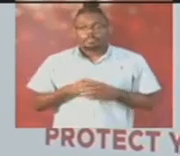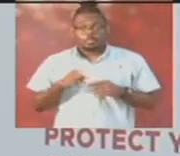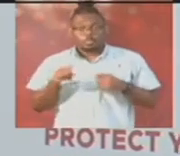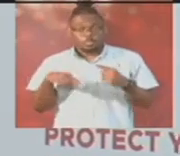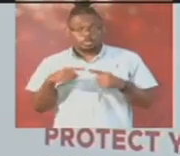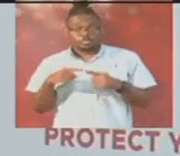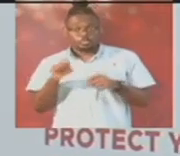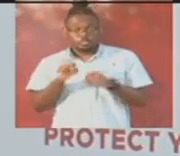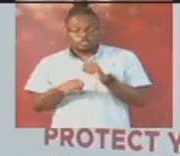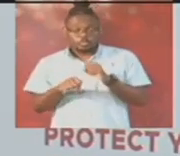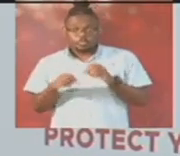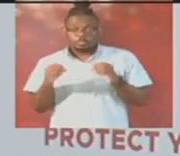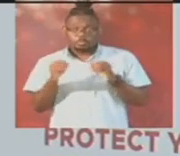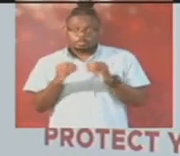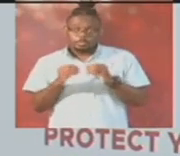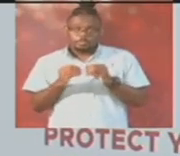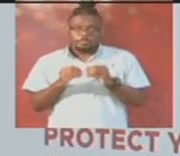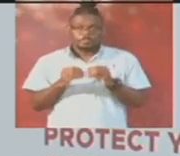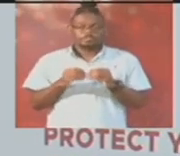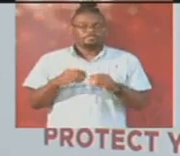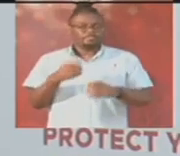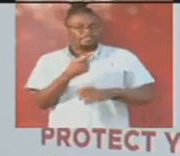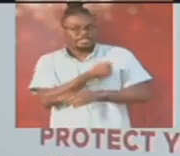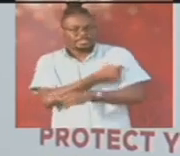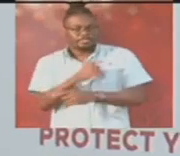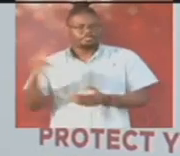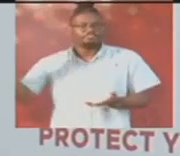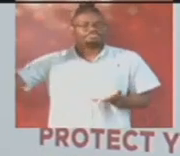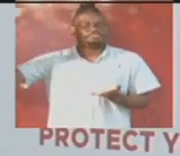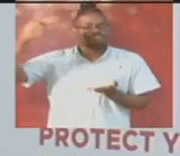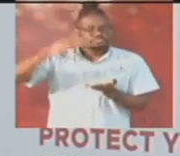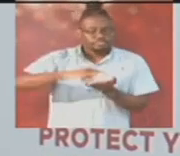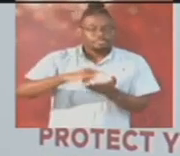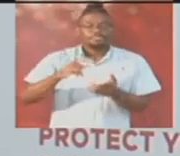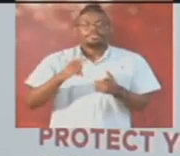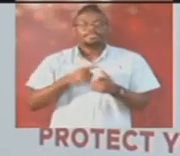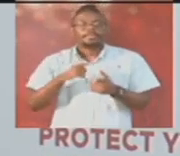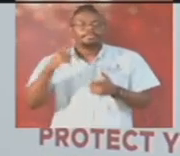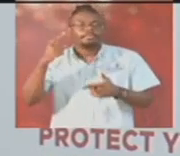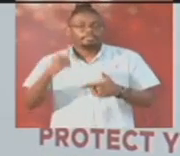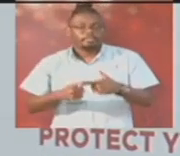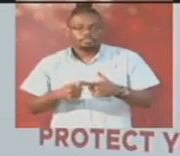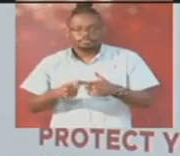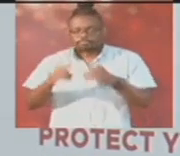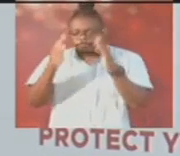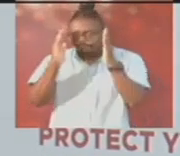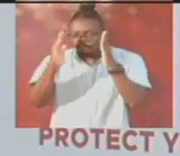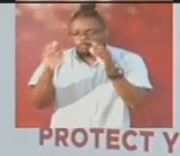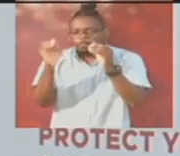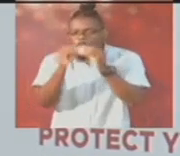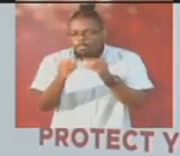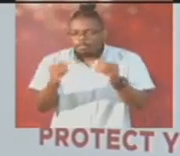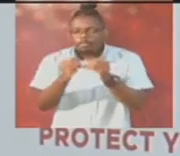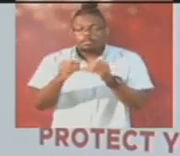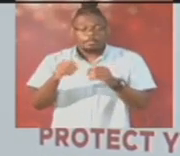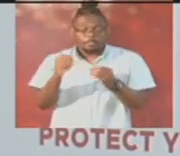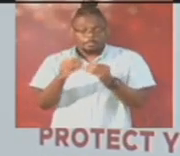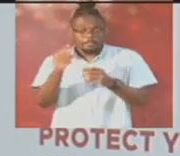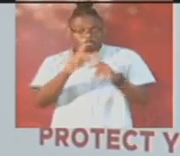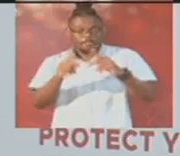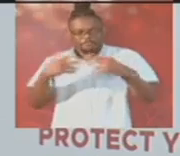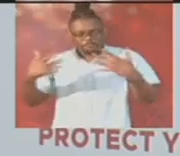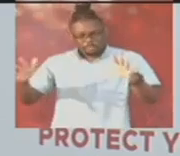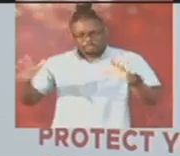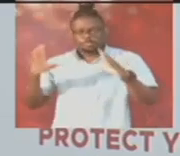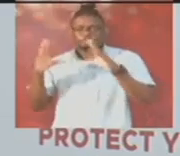target the populations as the phases have been outlined, and we go from there. So we did have the meeting, and it was, I think, good